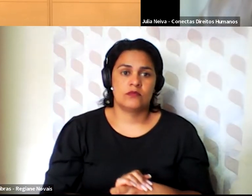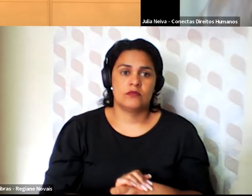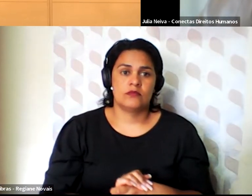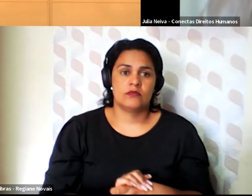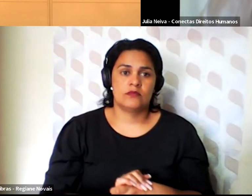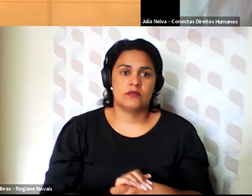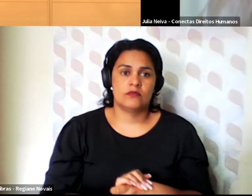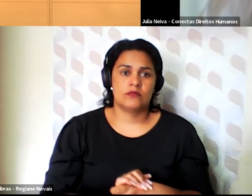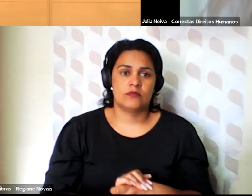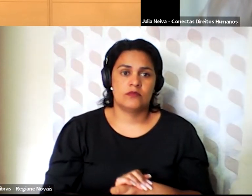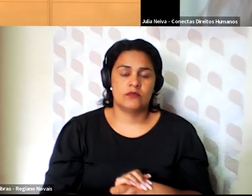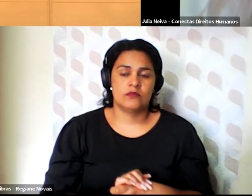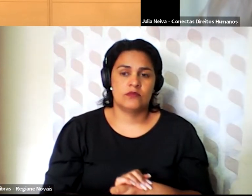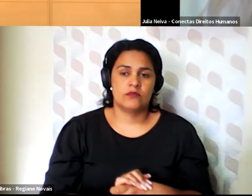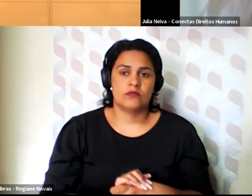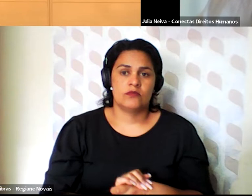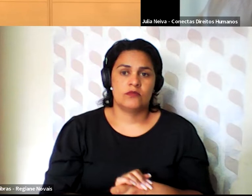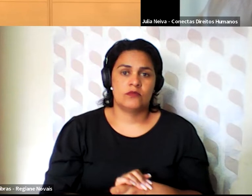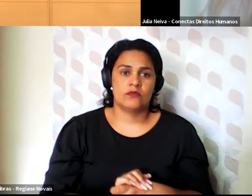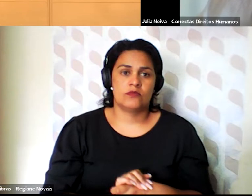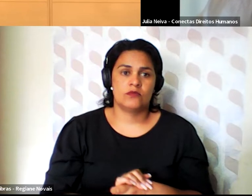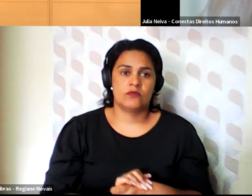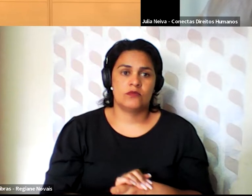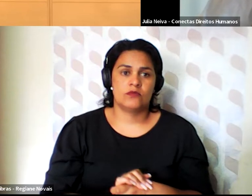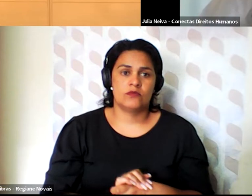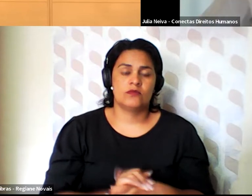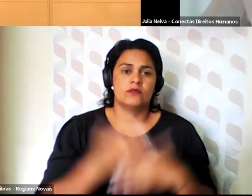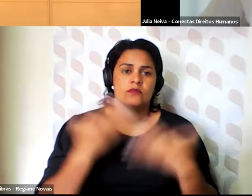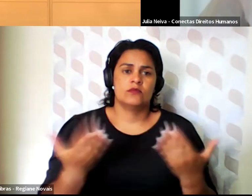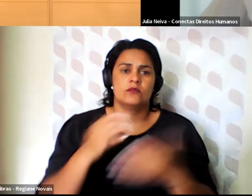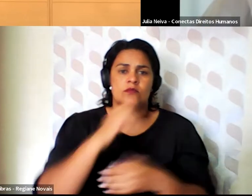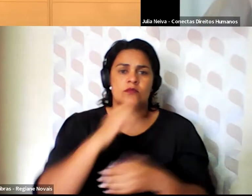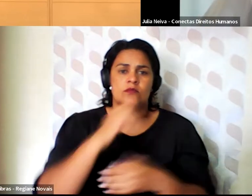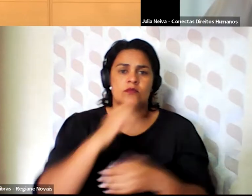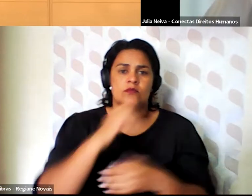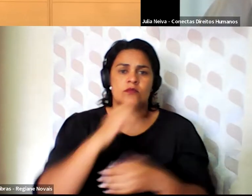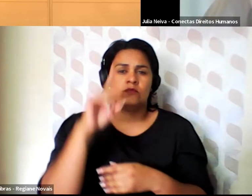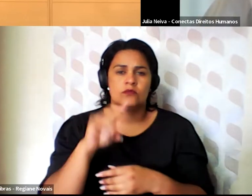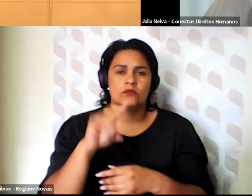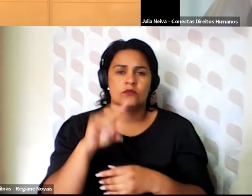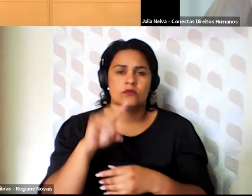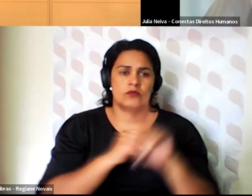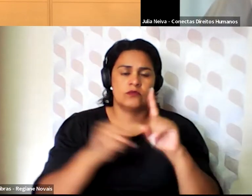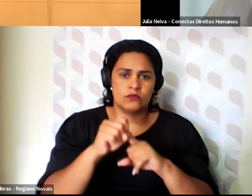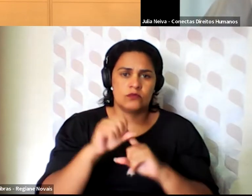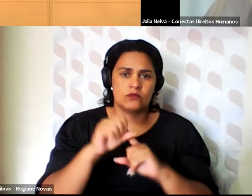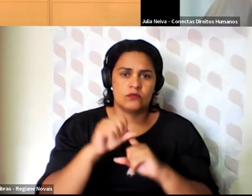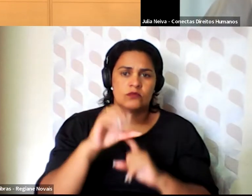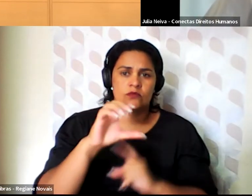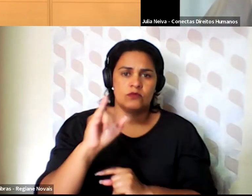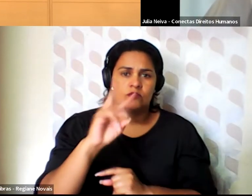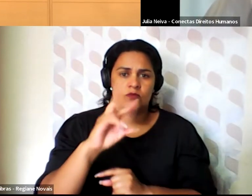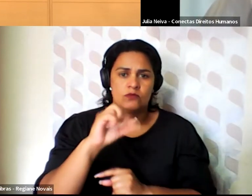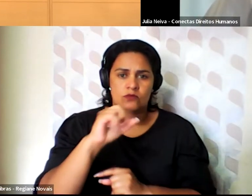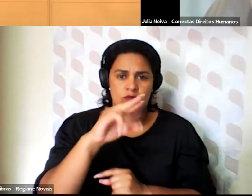joined the OCDE. Qual a opinião da sociedade civil sobre a entrada do Brasil na OCDE enquanto